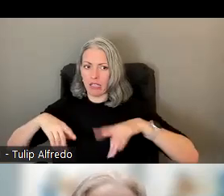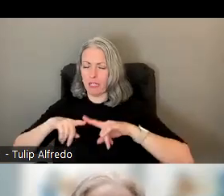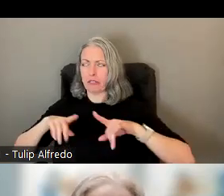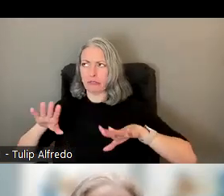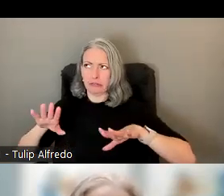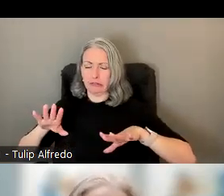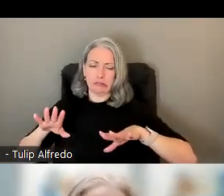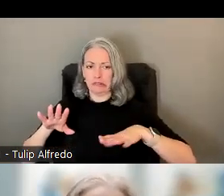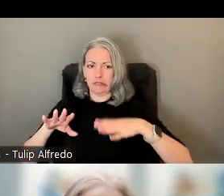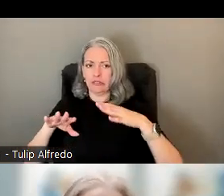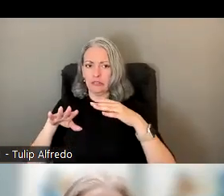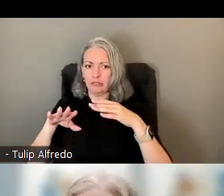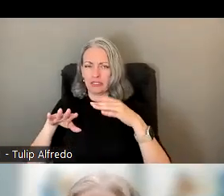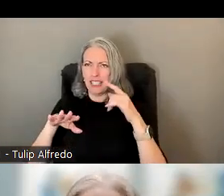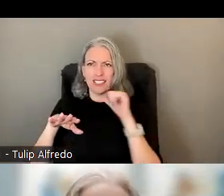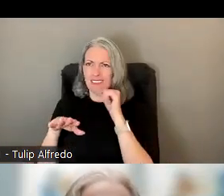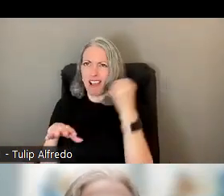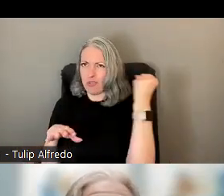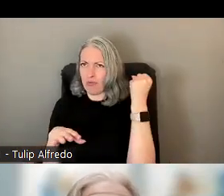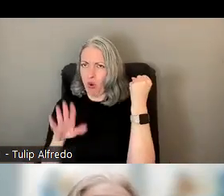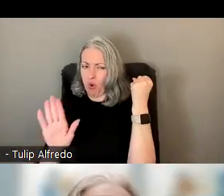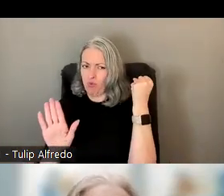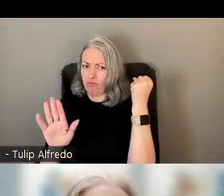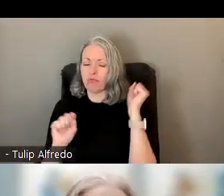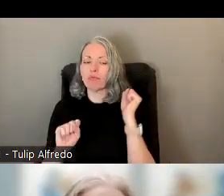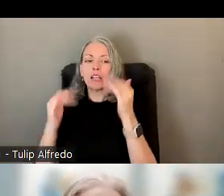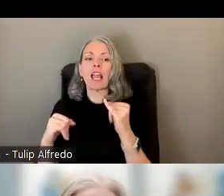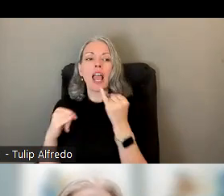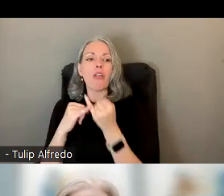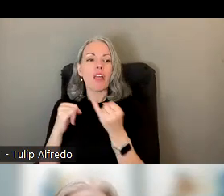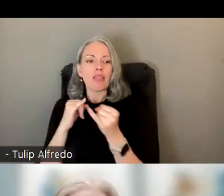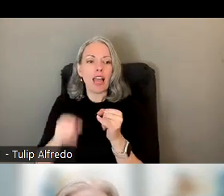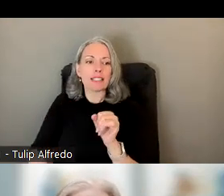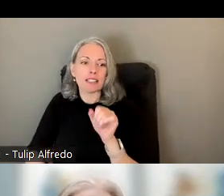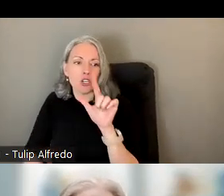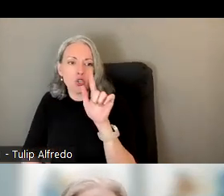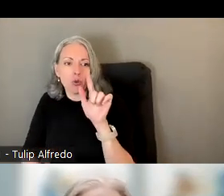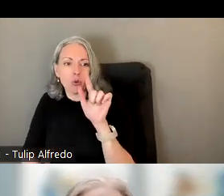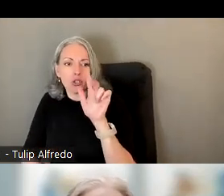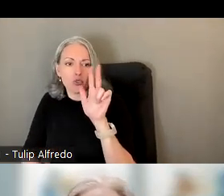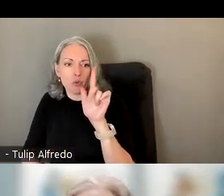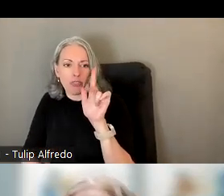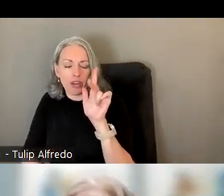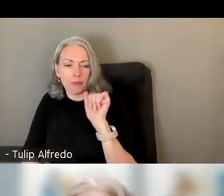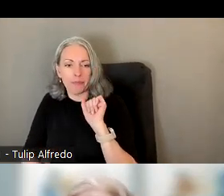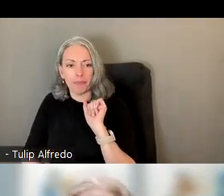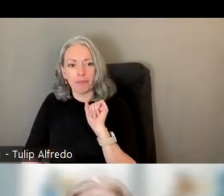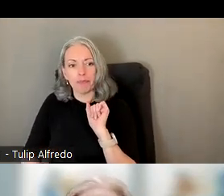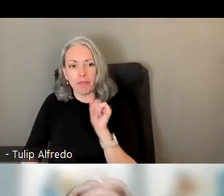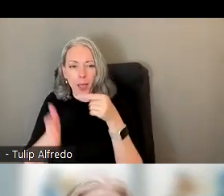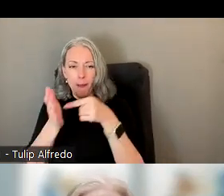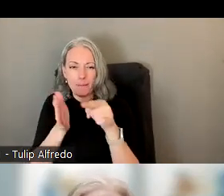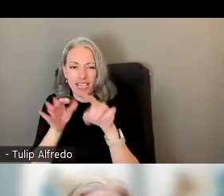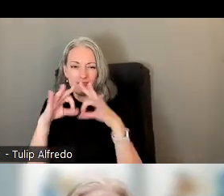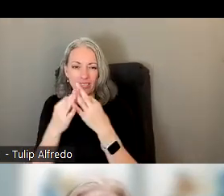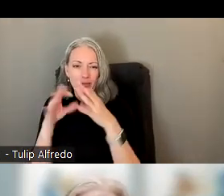I also don't show it as being in the suspense file. Okay, last bill on this slide, going back again to our paid family leave program,